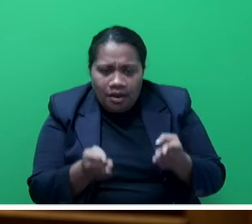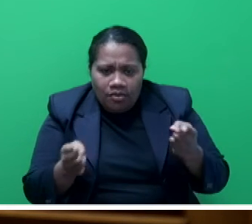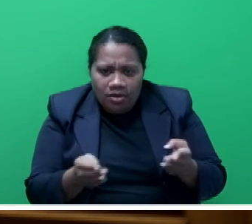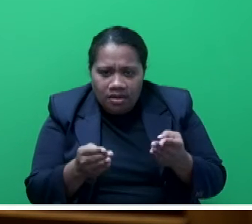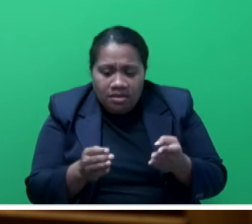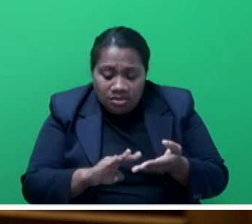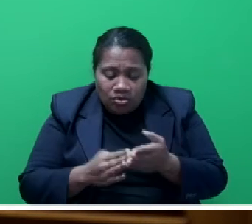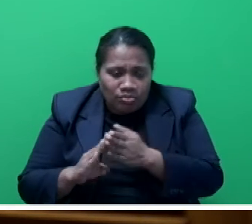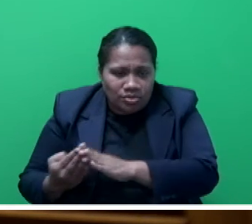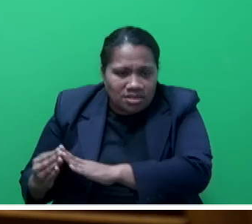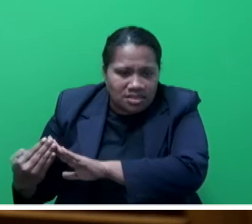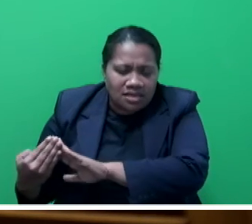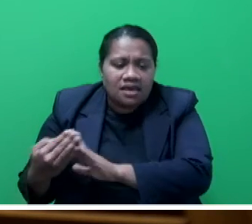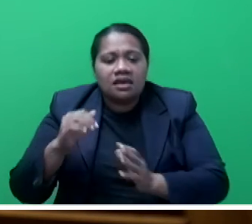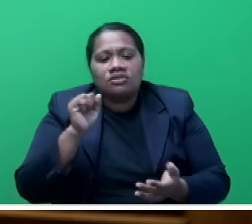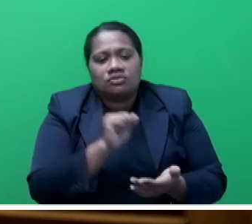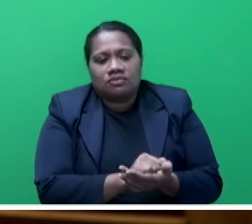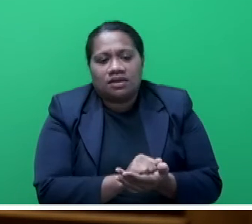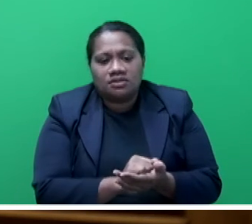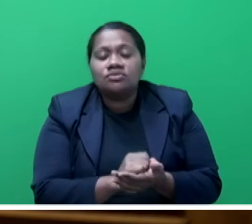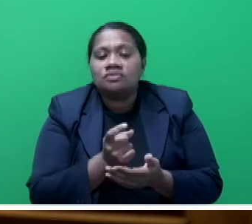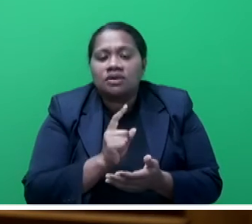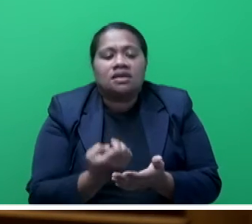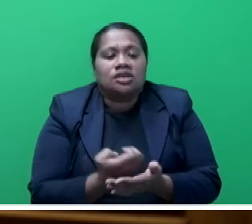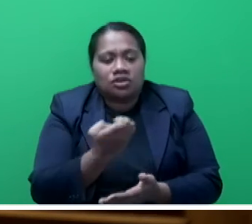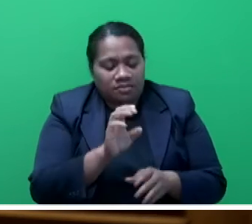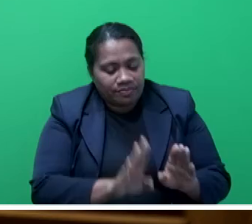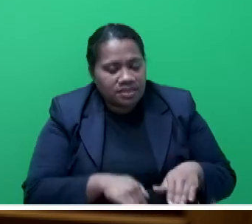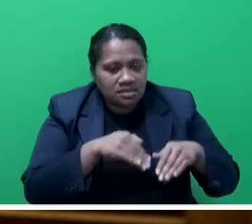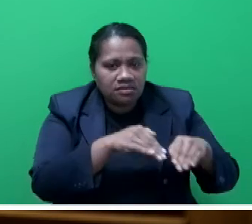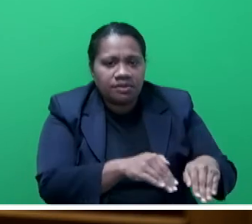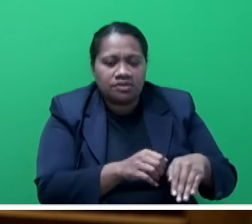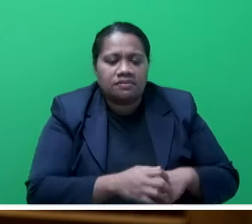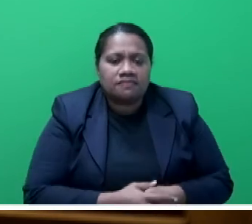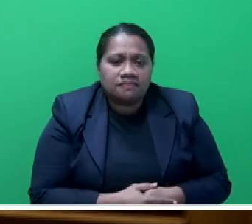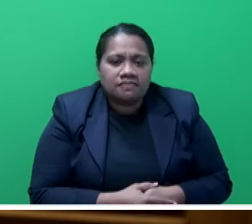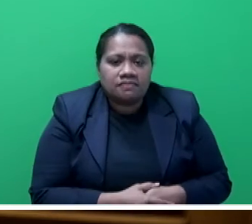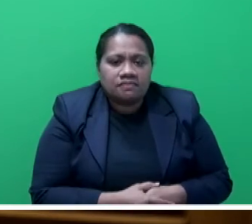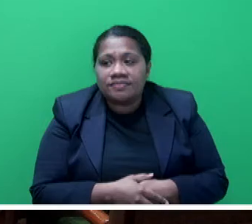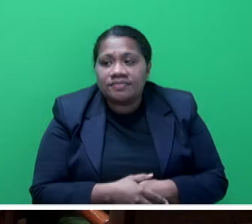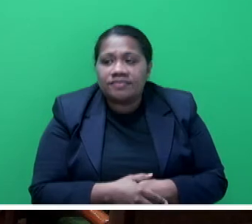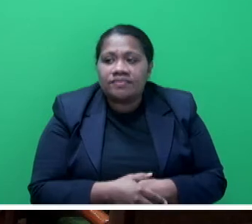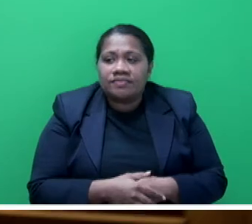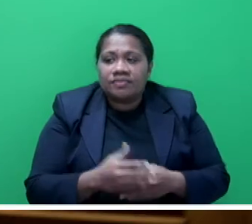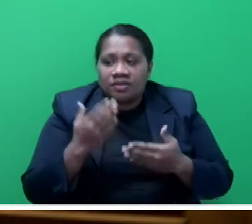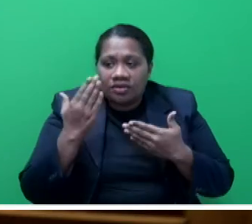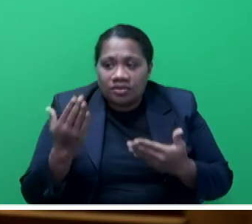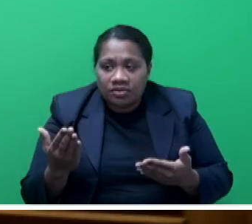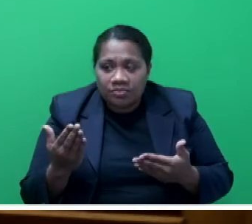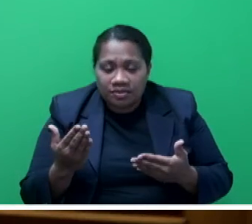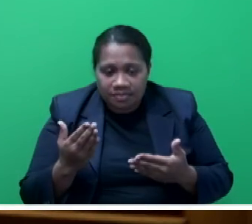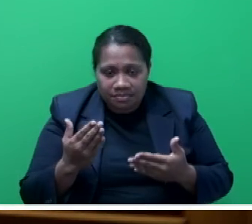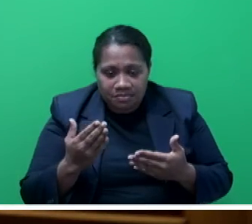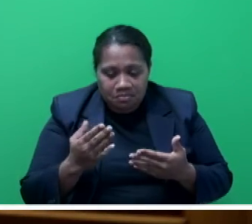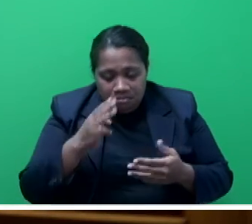community and the right to economic participation, which is guaranteed under the Constitution, sir. I think when